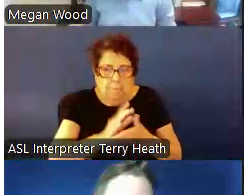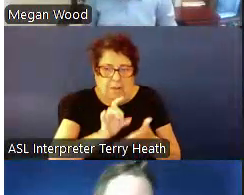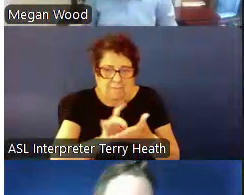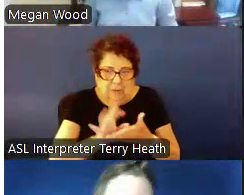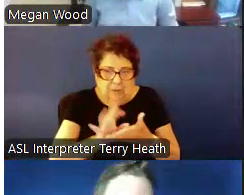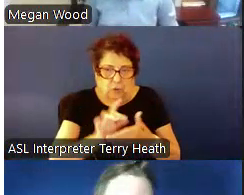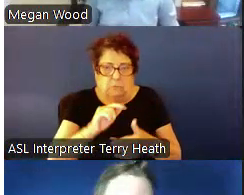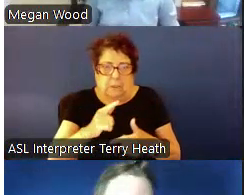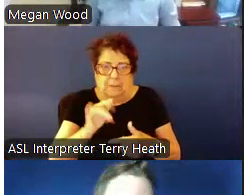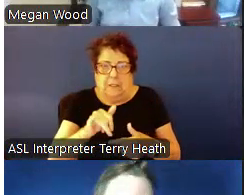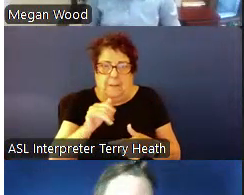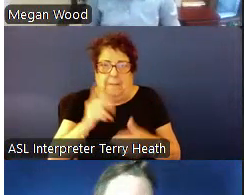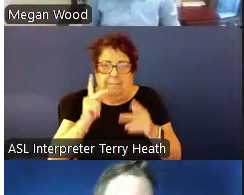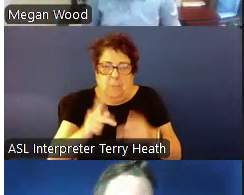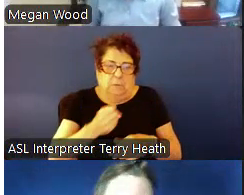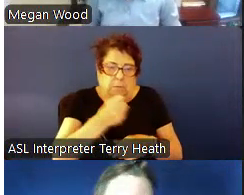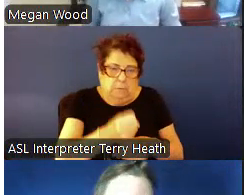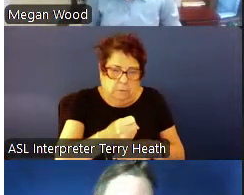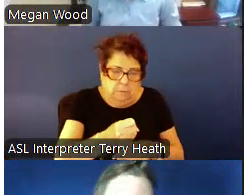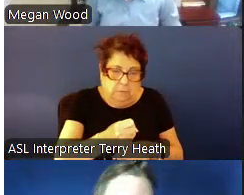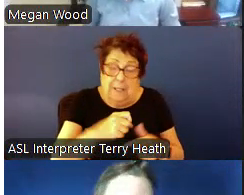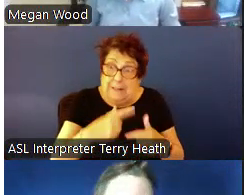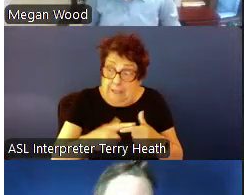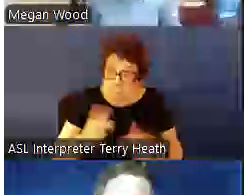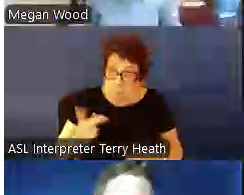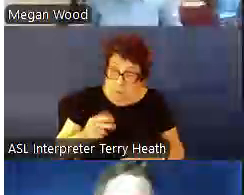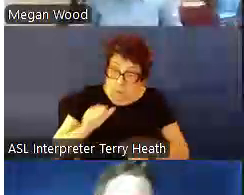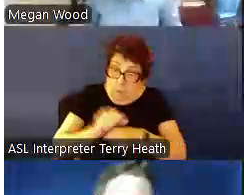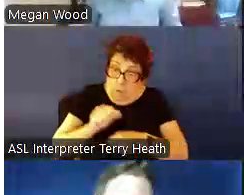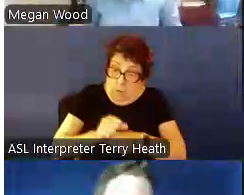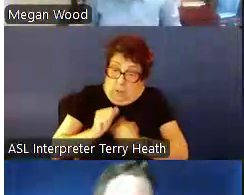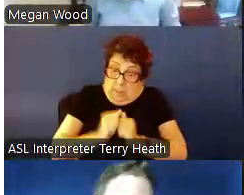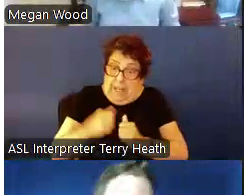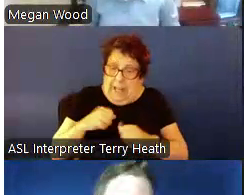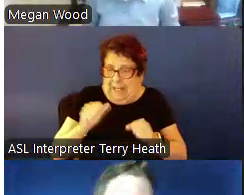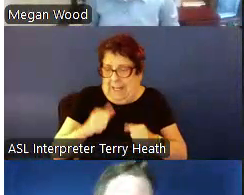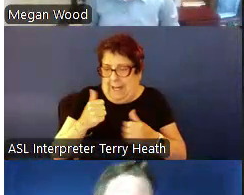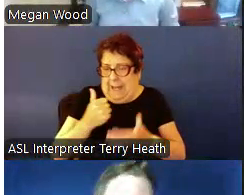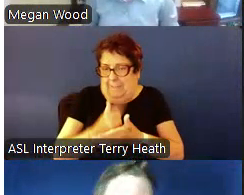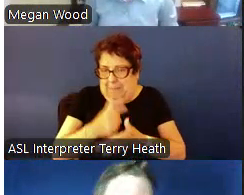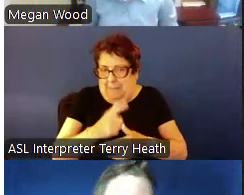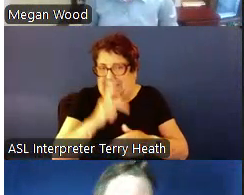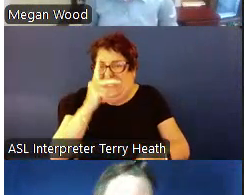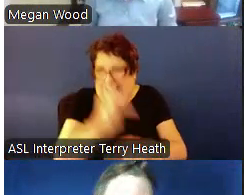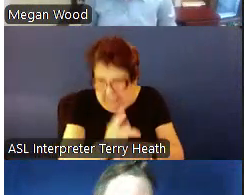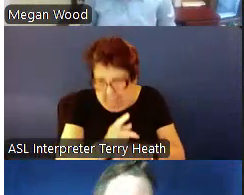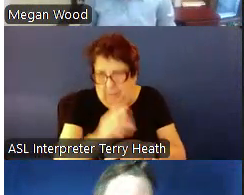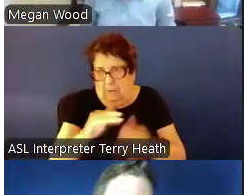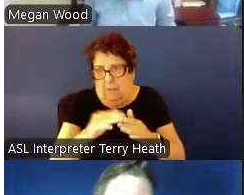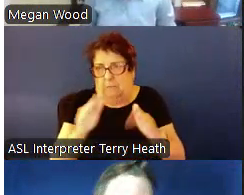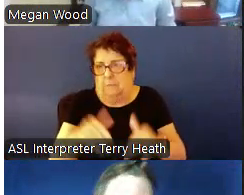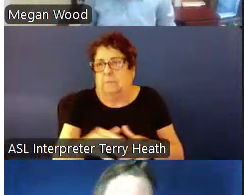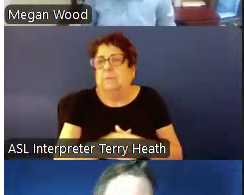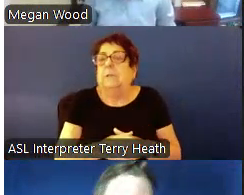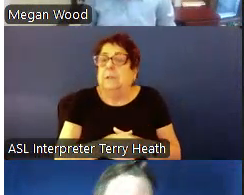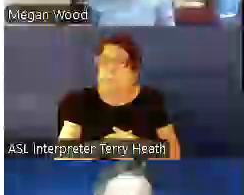together, I can help them sustain housing. So, you know, through options counseling, we found out that he